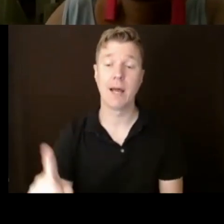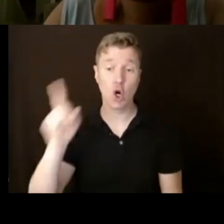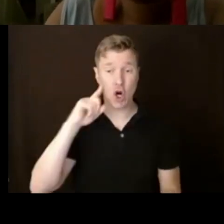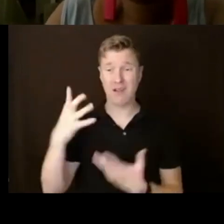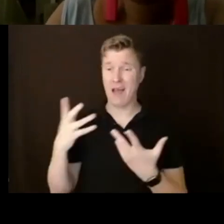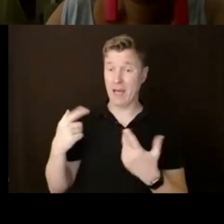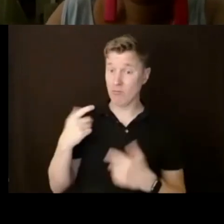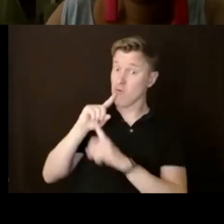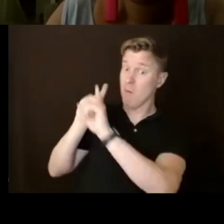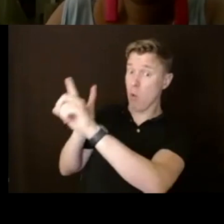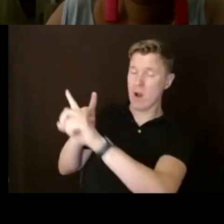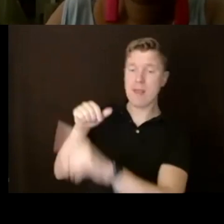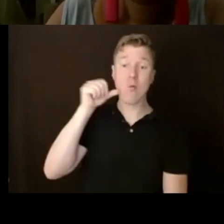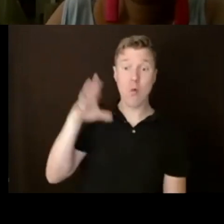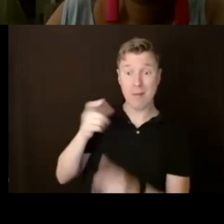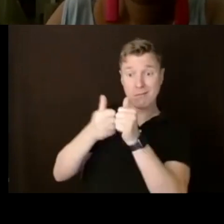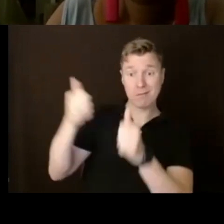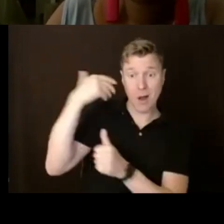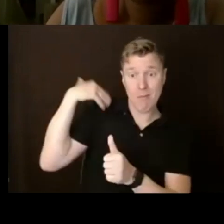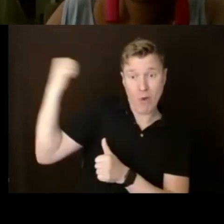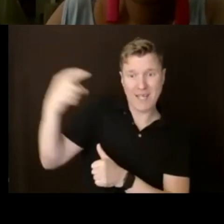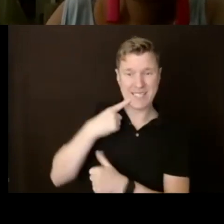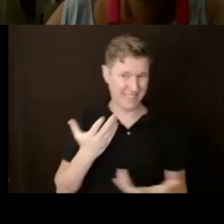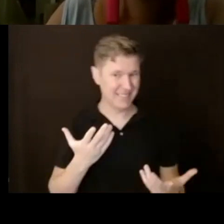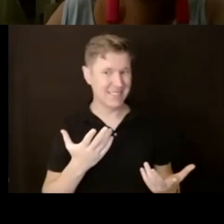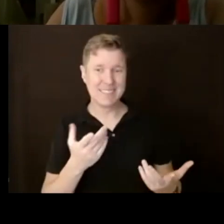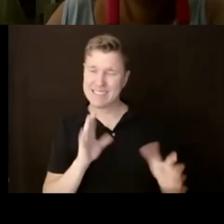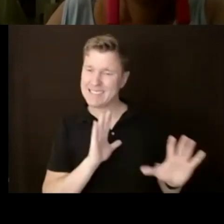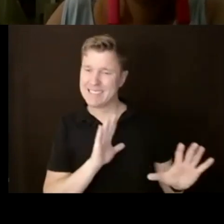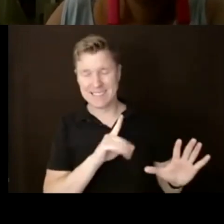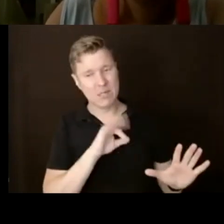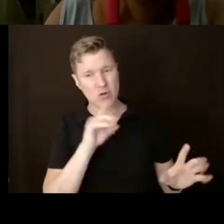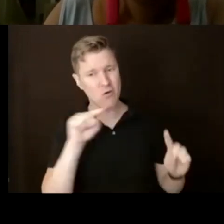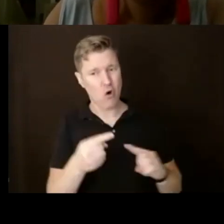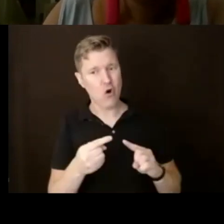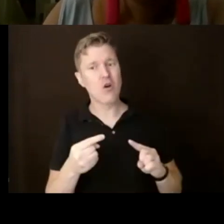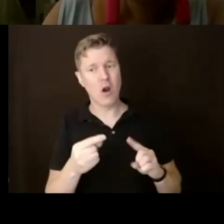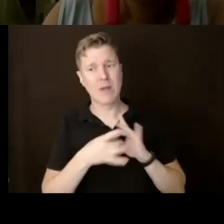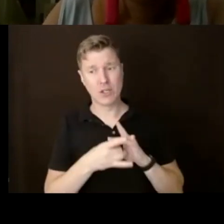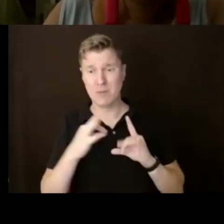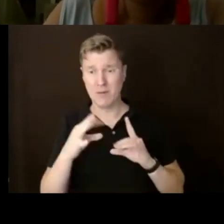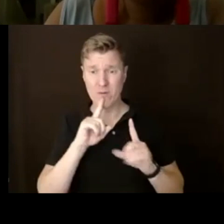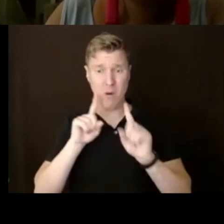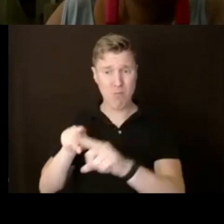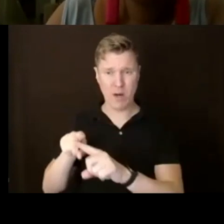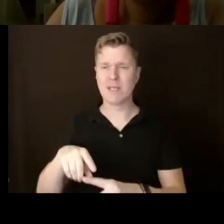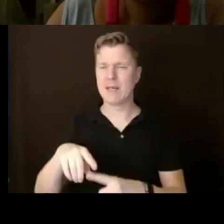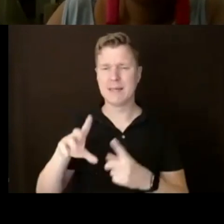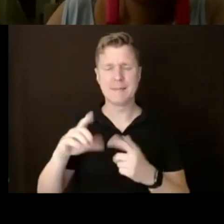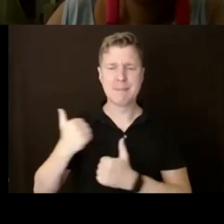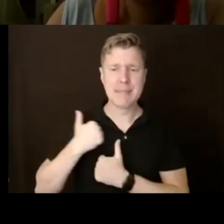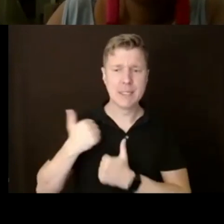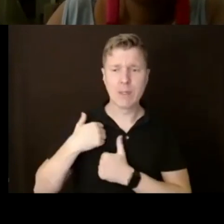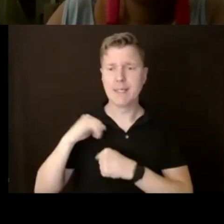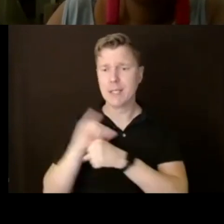woman, who said that it would like hurt our relationships. And it was a military industrial complex related Fortune